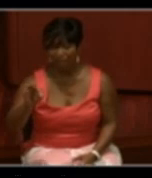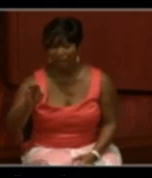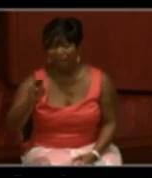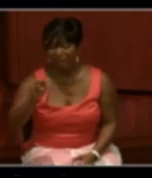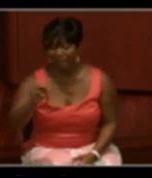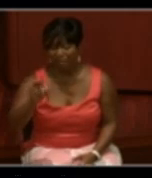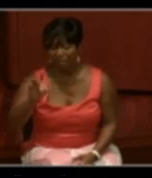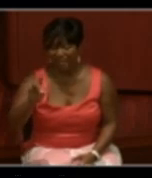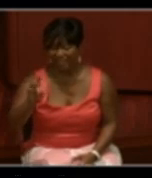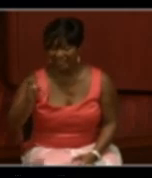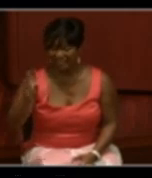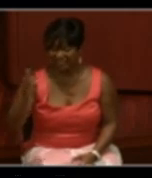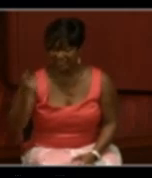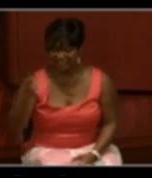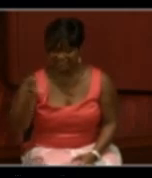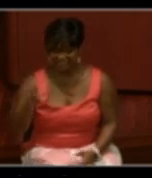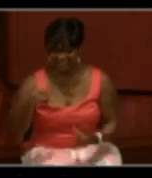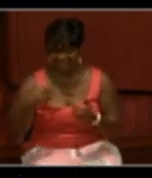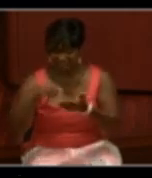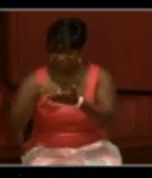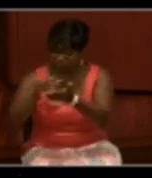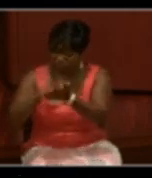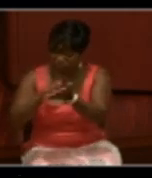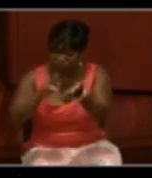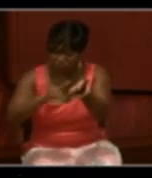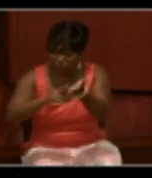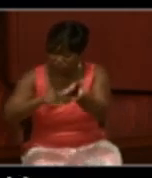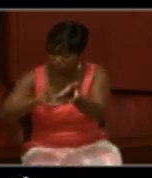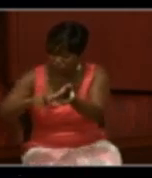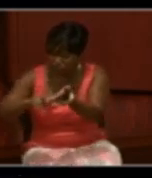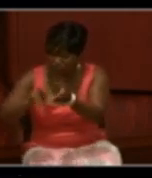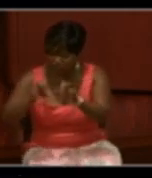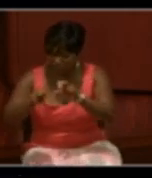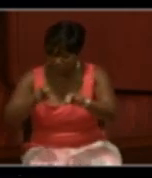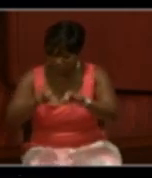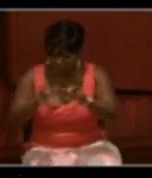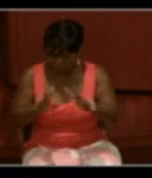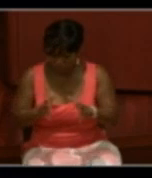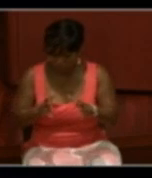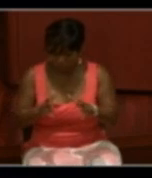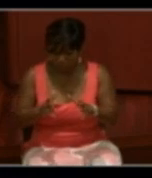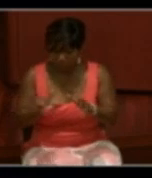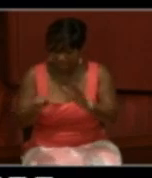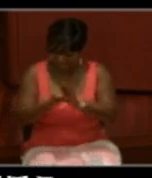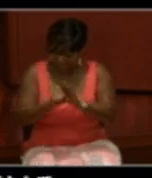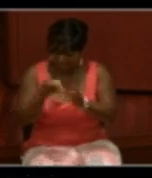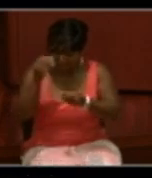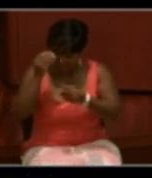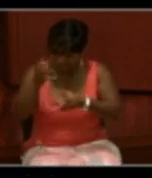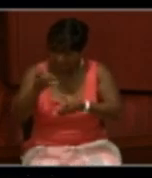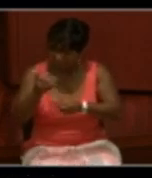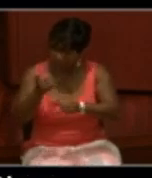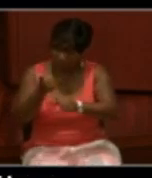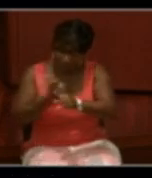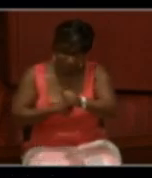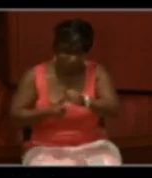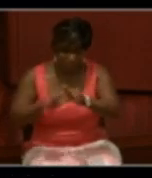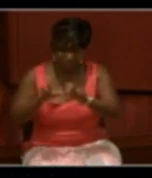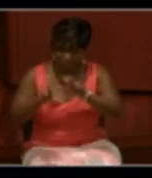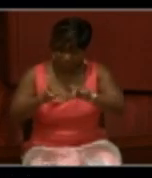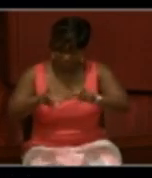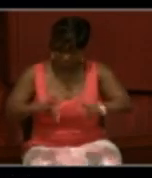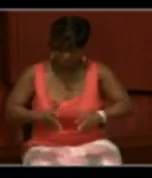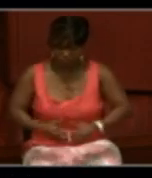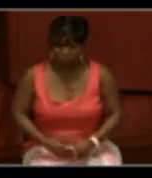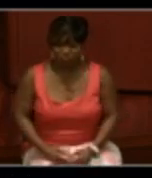of signatures of depositors with basic identifying information on each of these depositors.